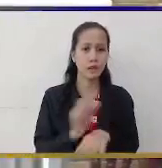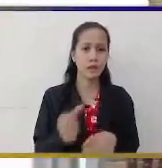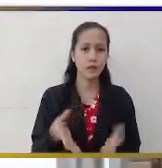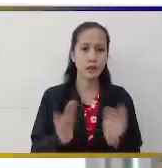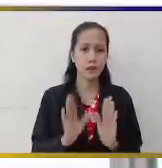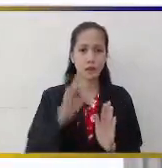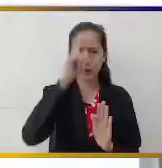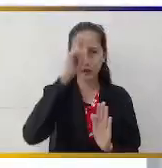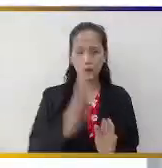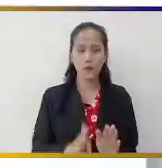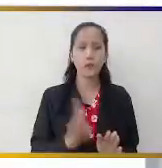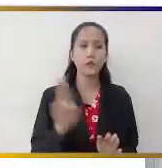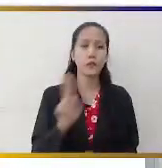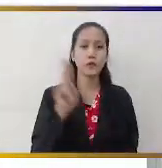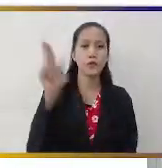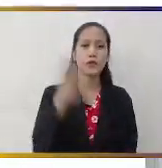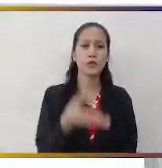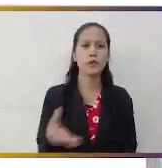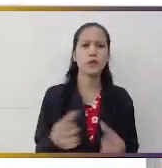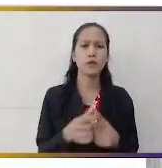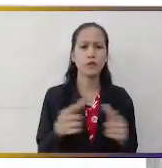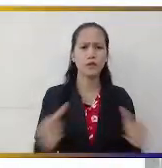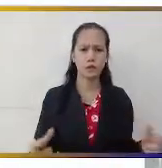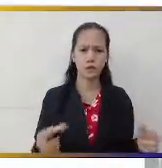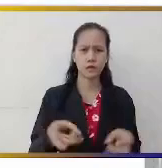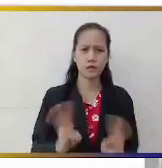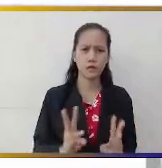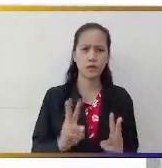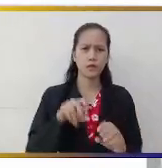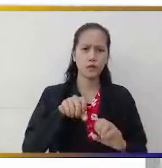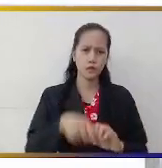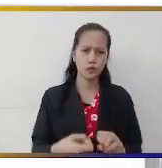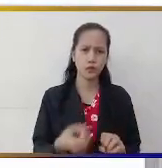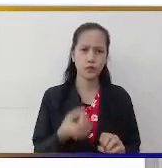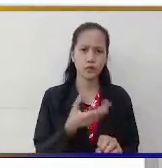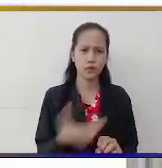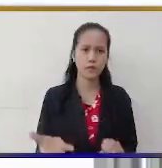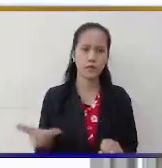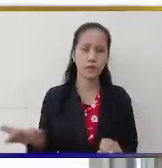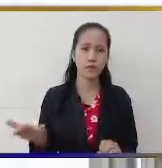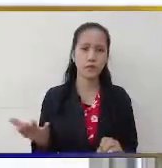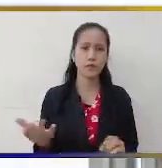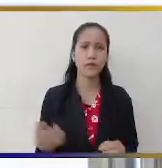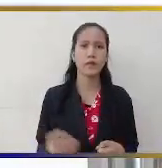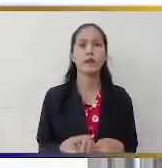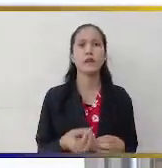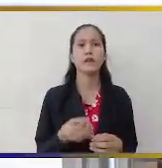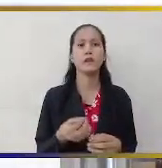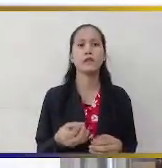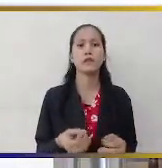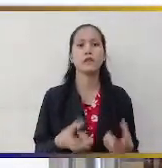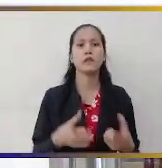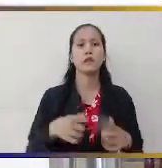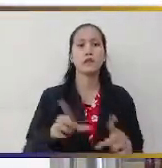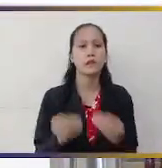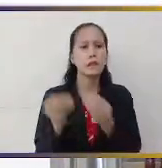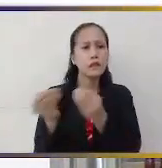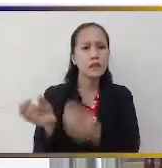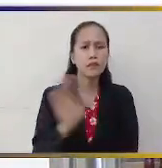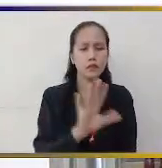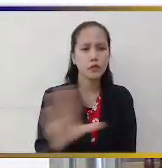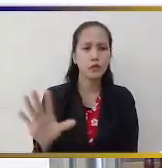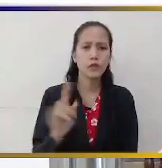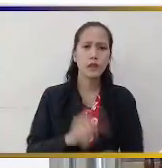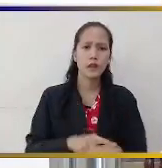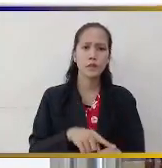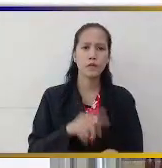great way. And if you will sow yourself, sow your family, sow your time, sow everything else, and you'll see it when